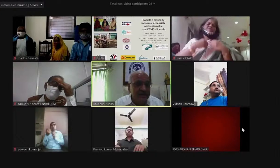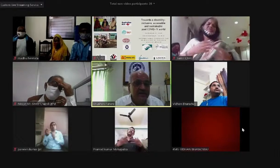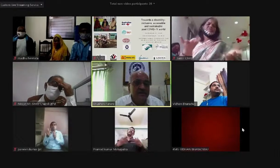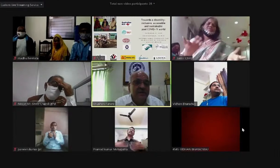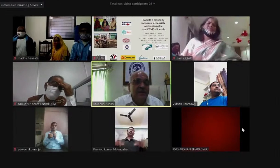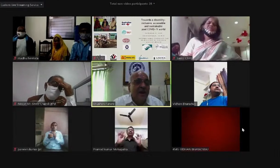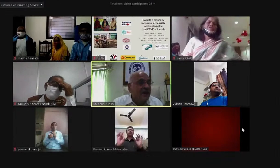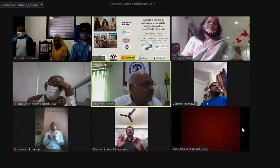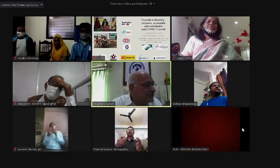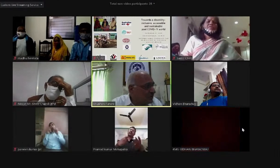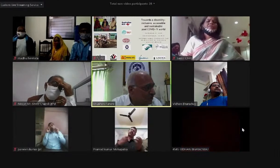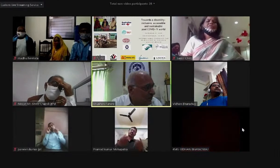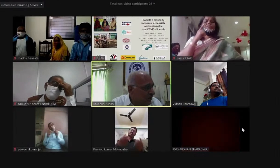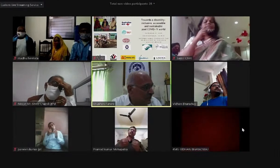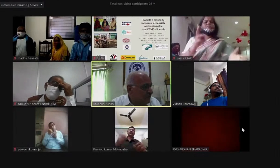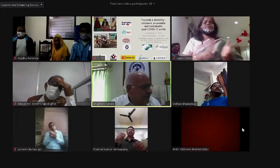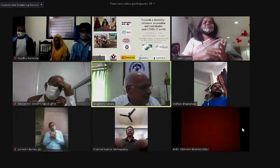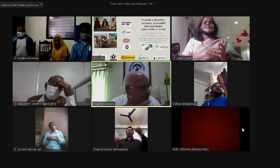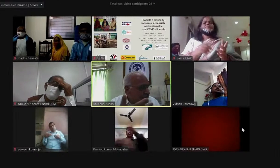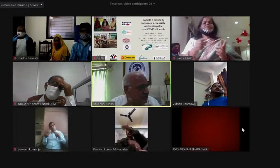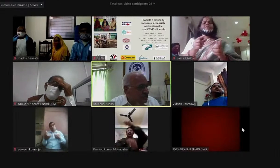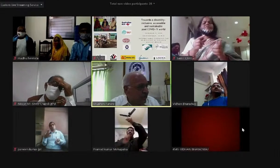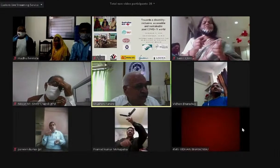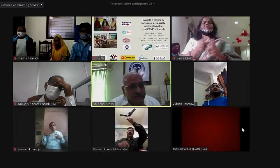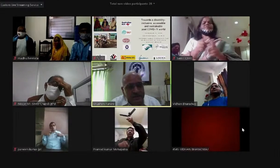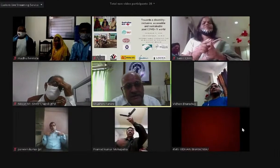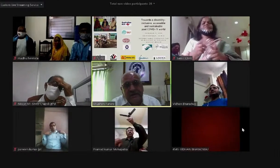provide such assistance.